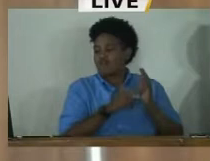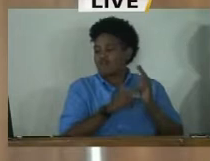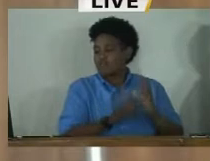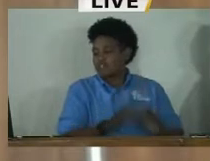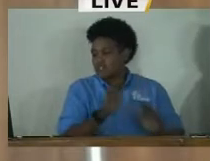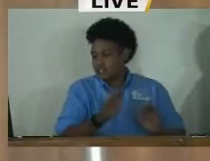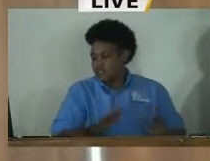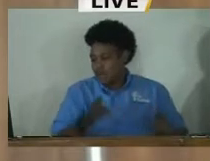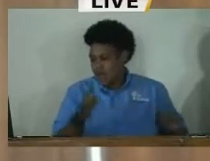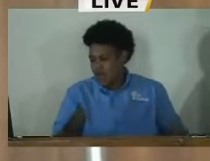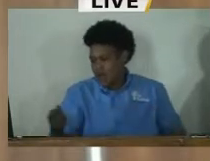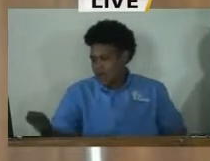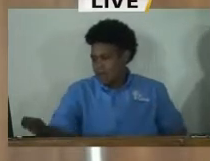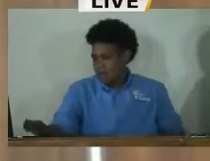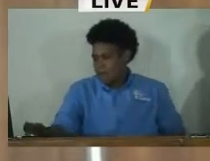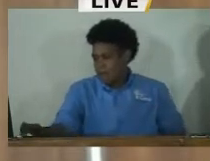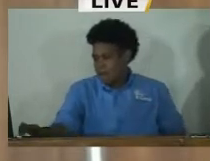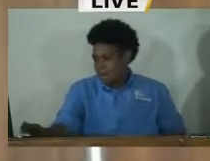them.